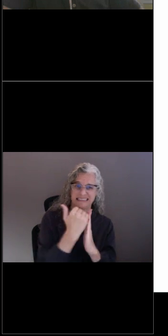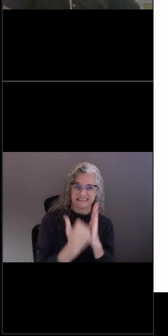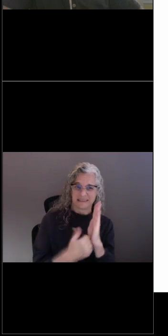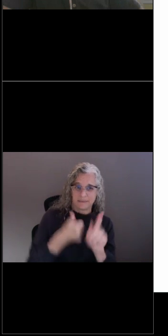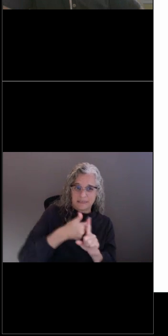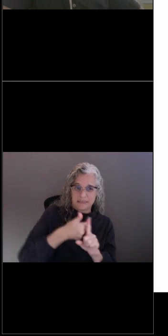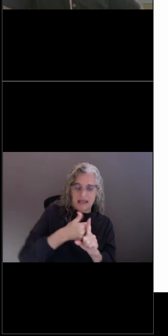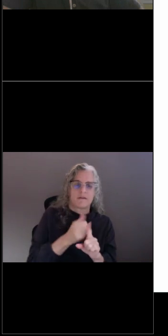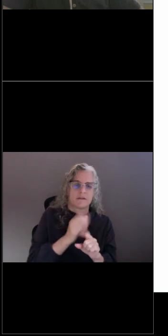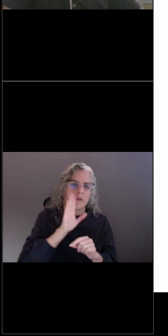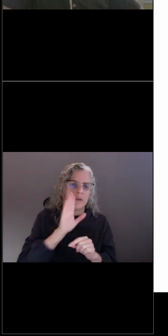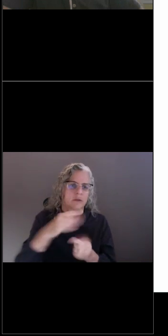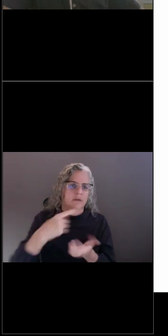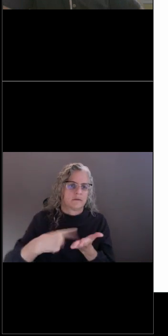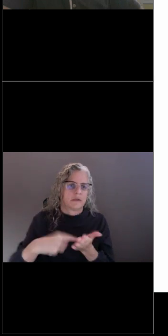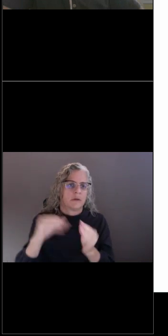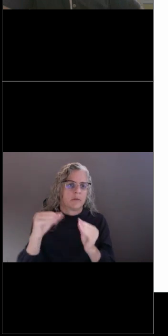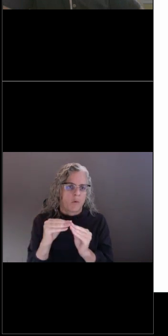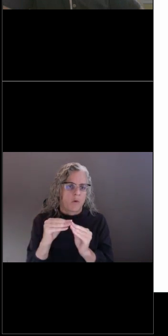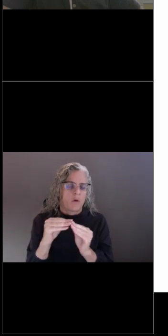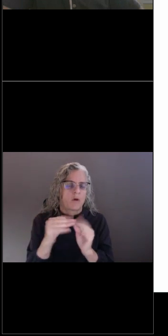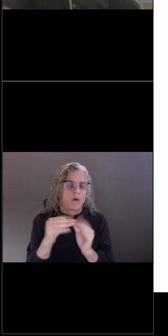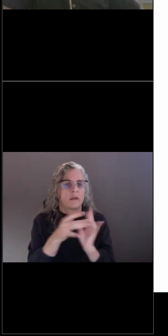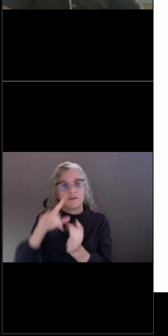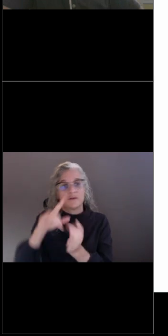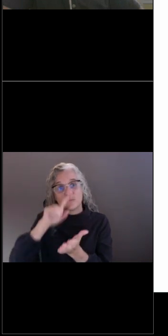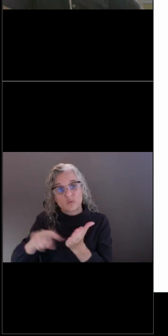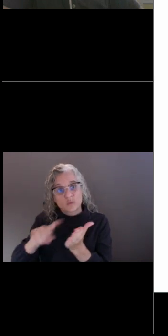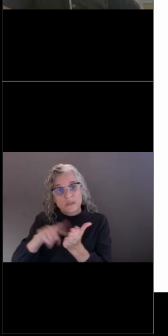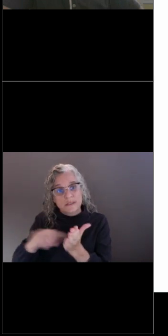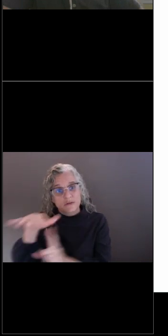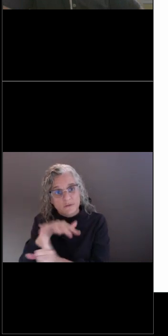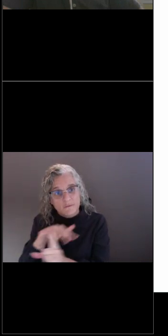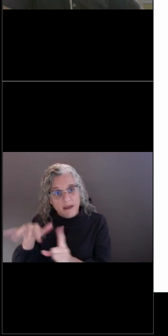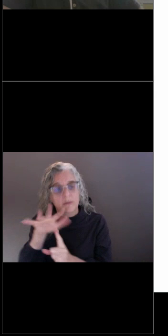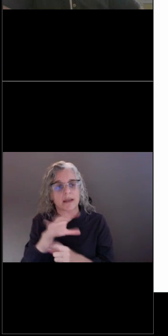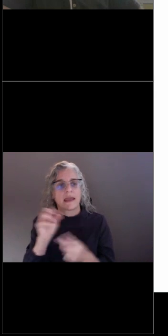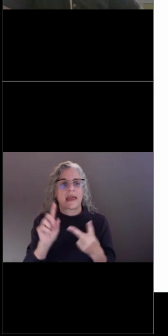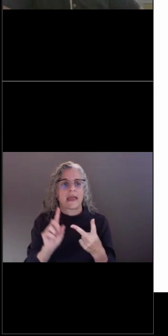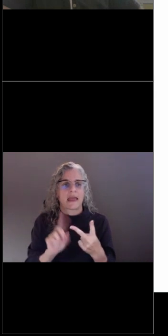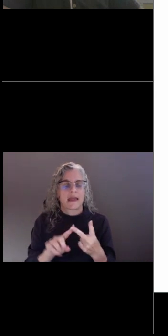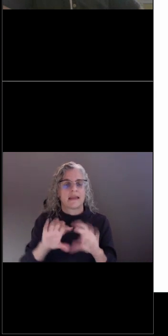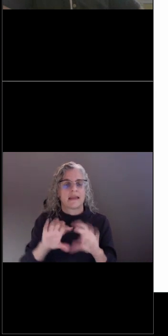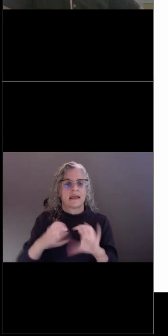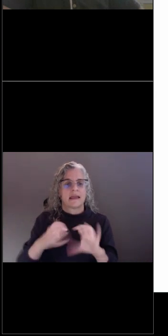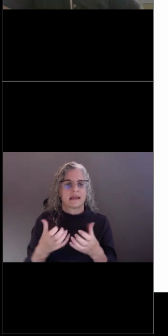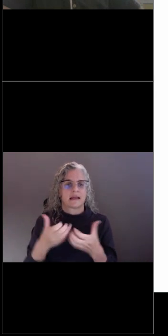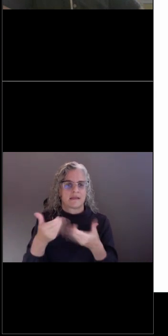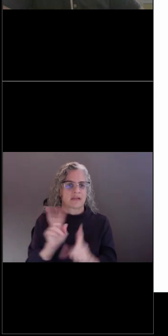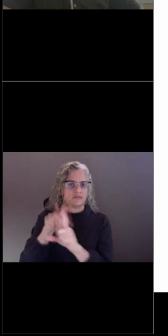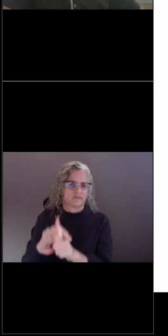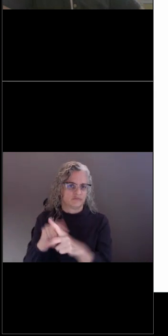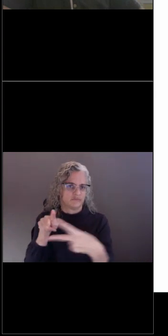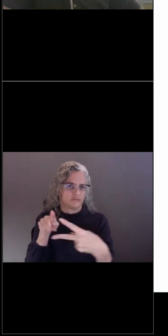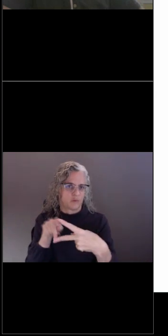pertain to the research context and the classroom context coming up